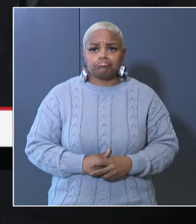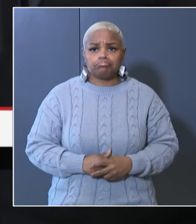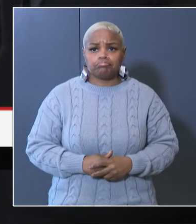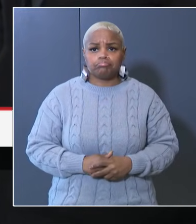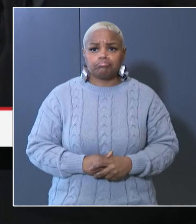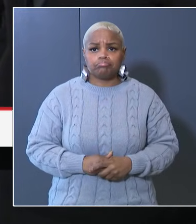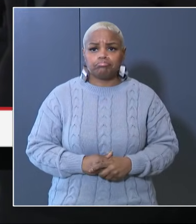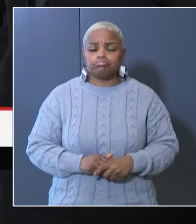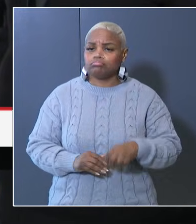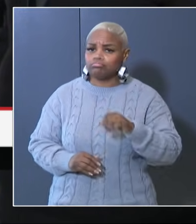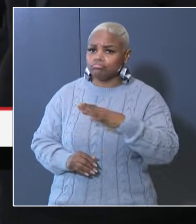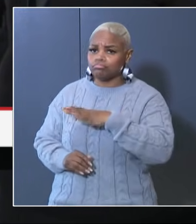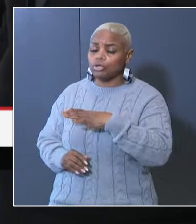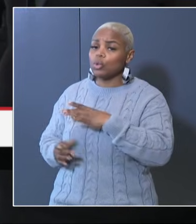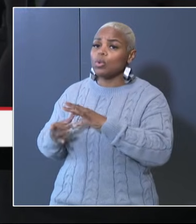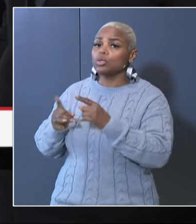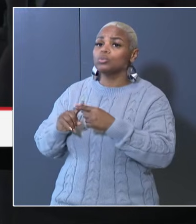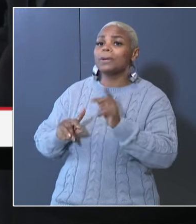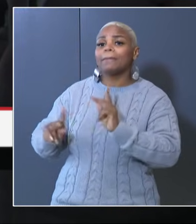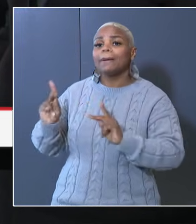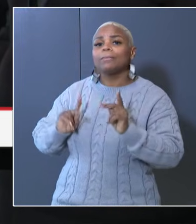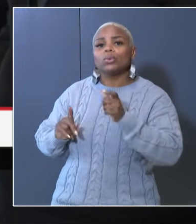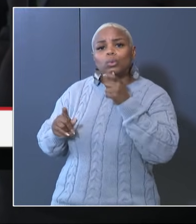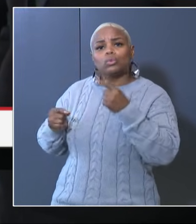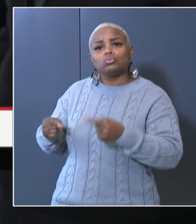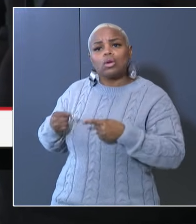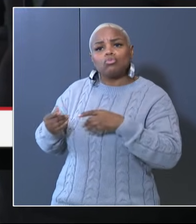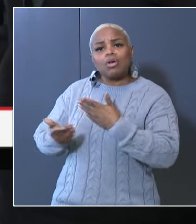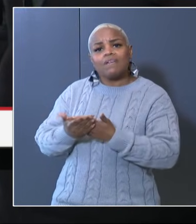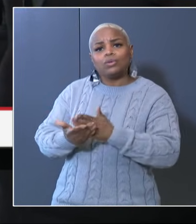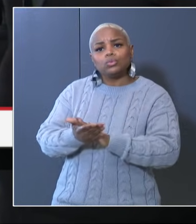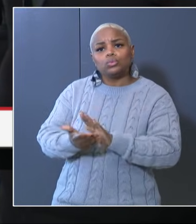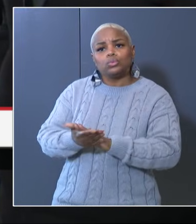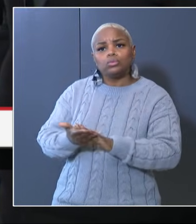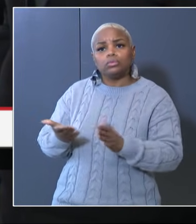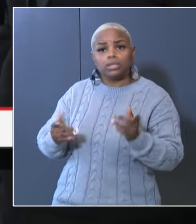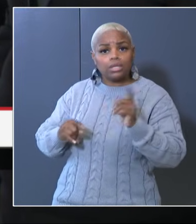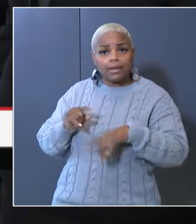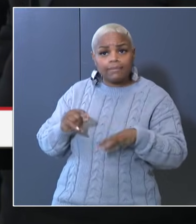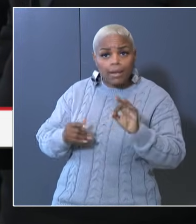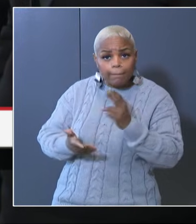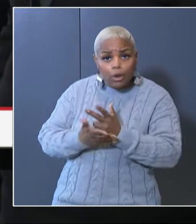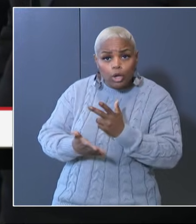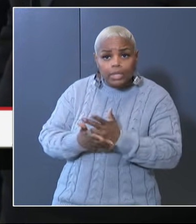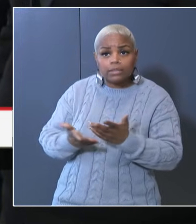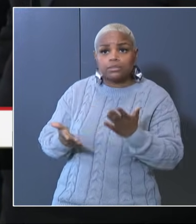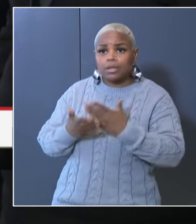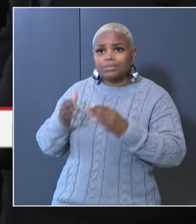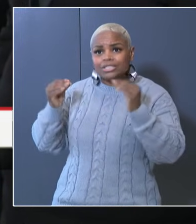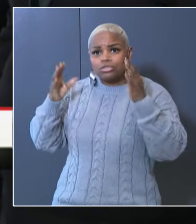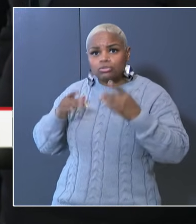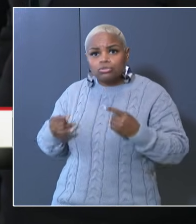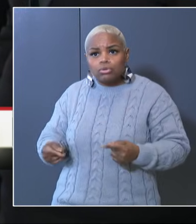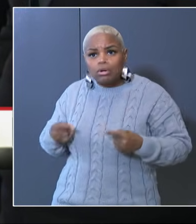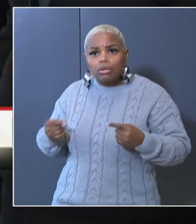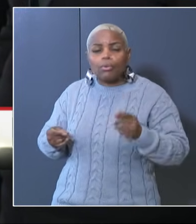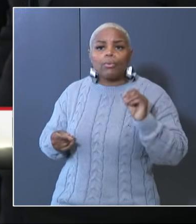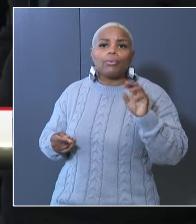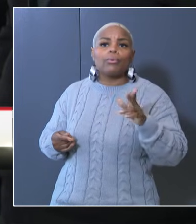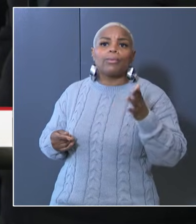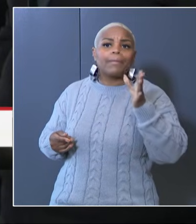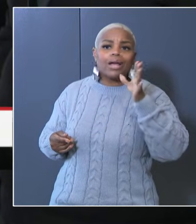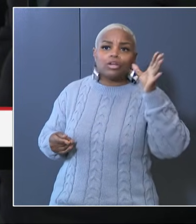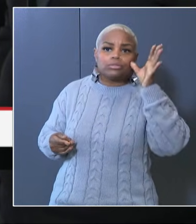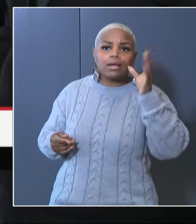not being able to find parking or parents and students just having trouble navigating the sidewalks? Well, I know